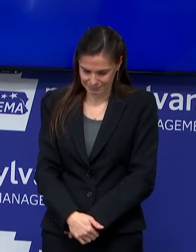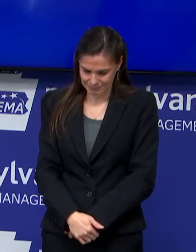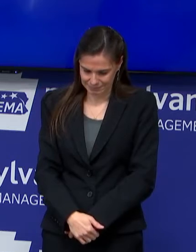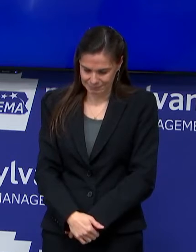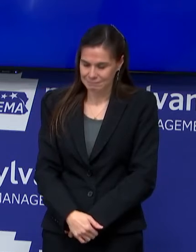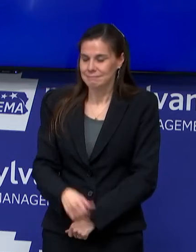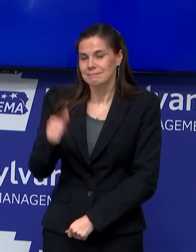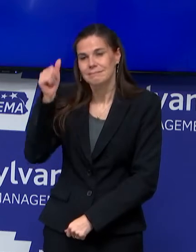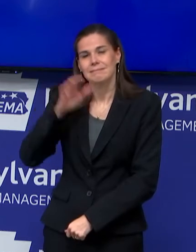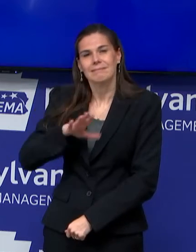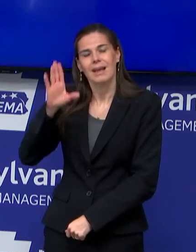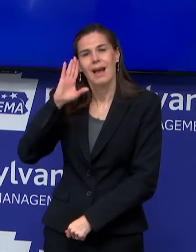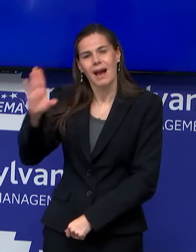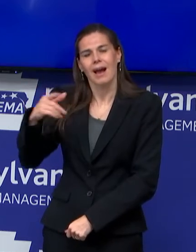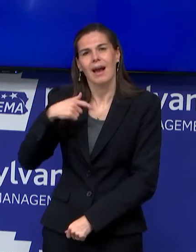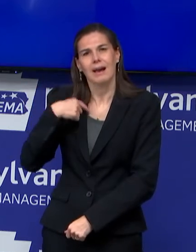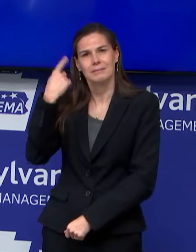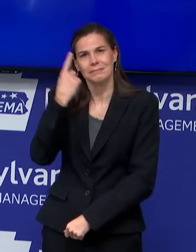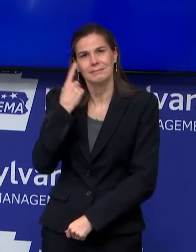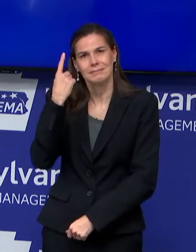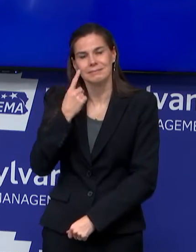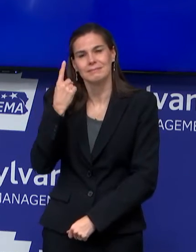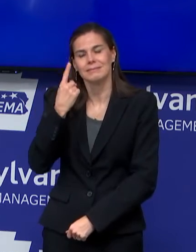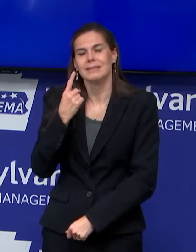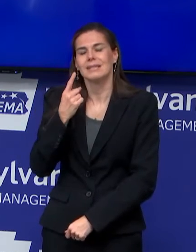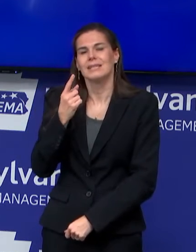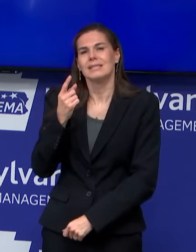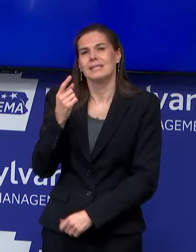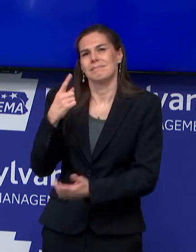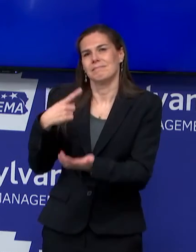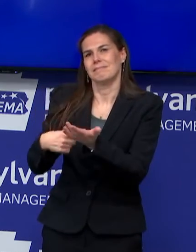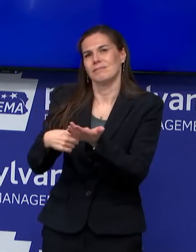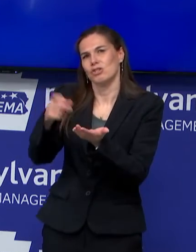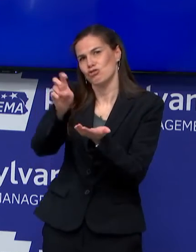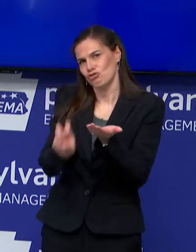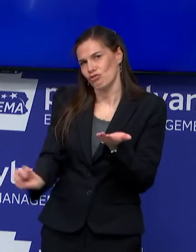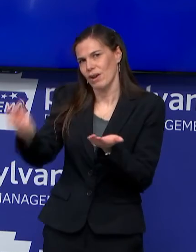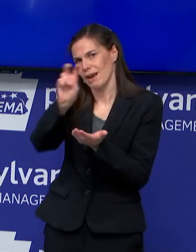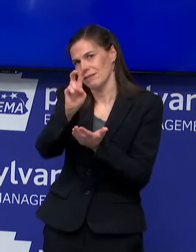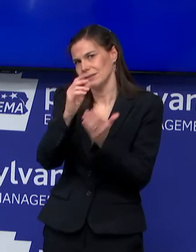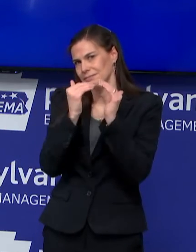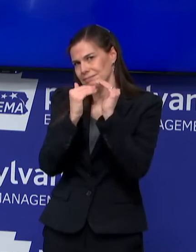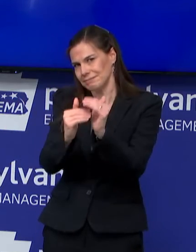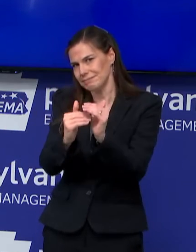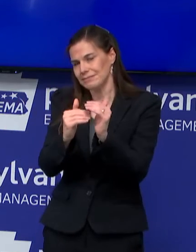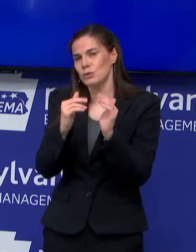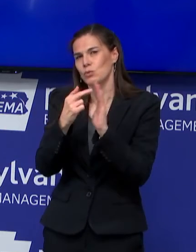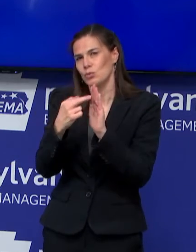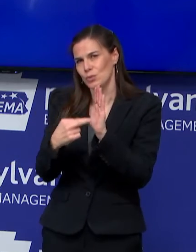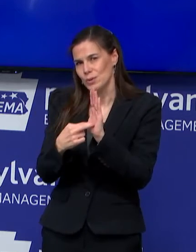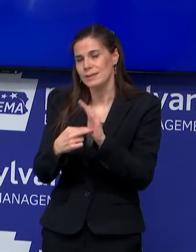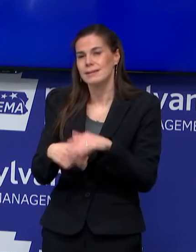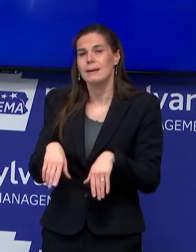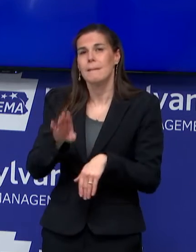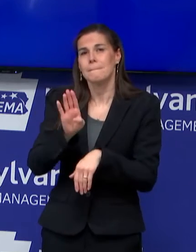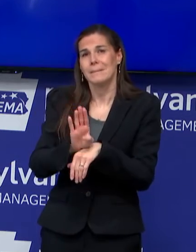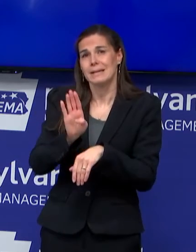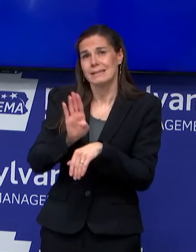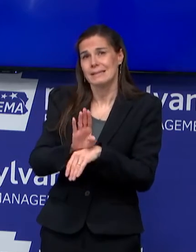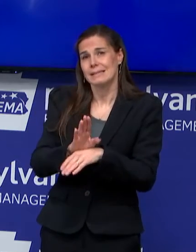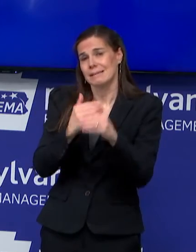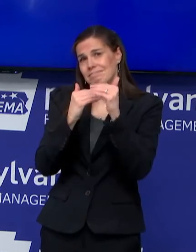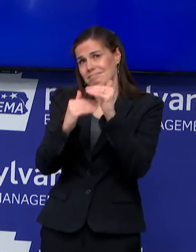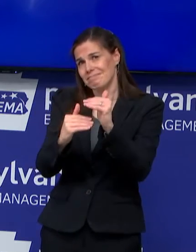Hi, I was wondering, kind of jumping off from travel, the idea of easing travel restrictions, business restrictions, especially when you look